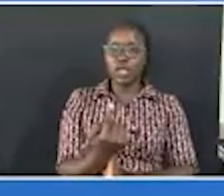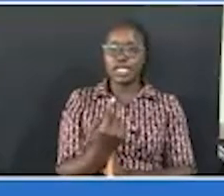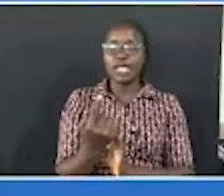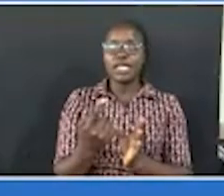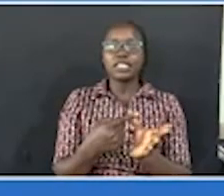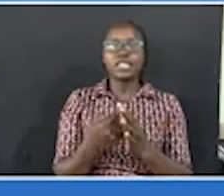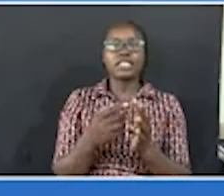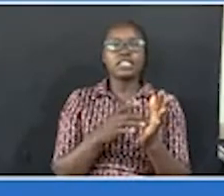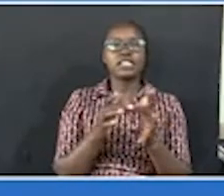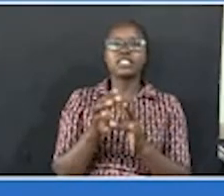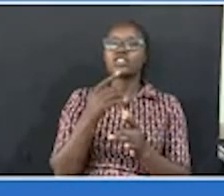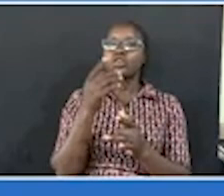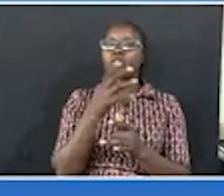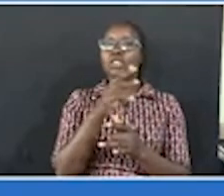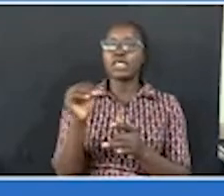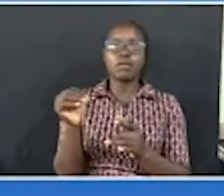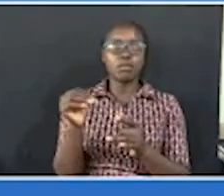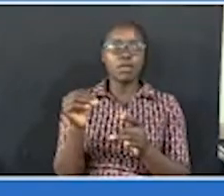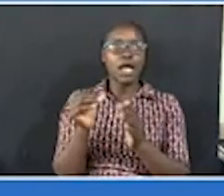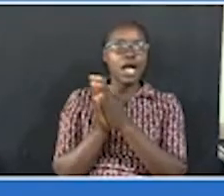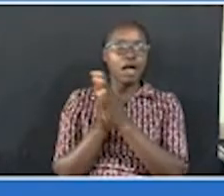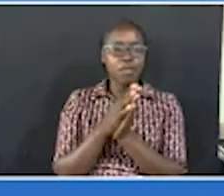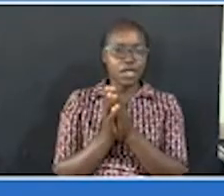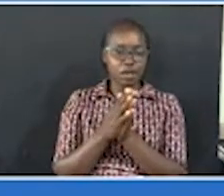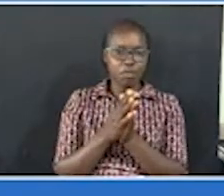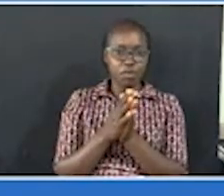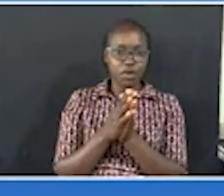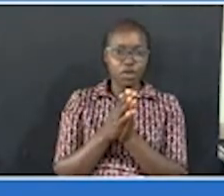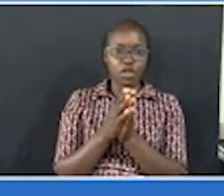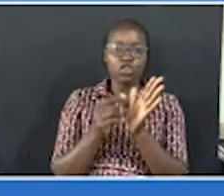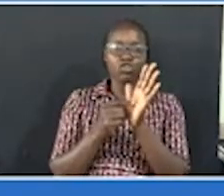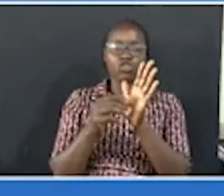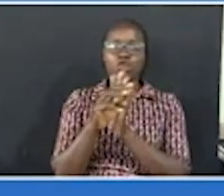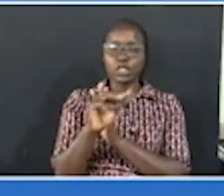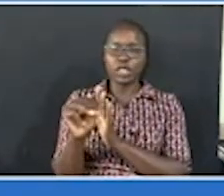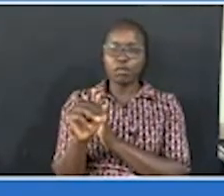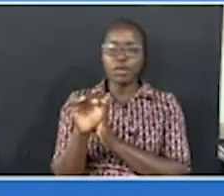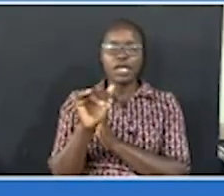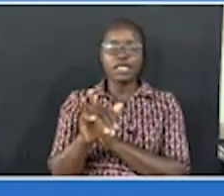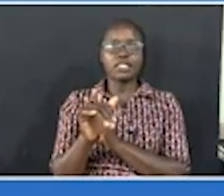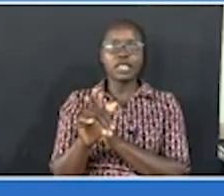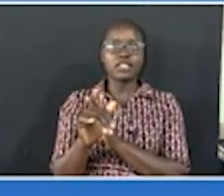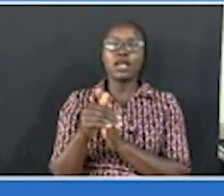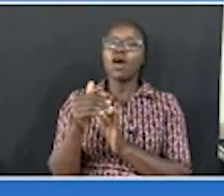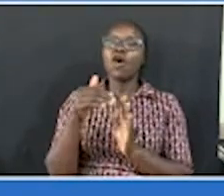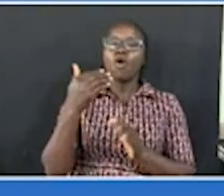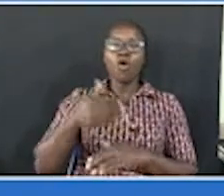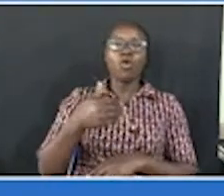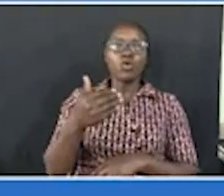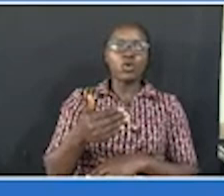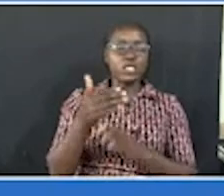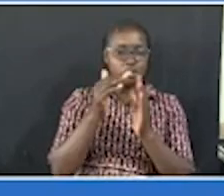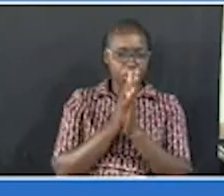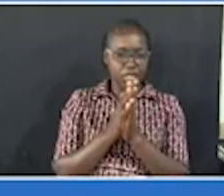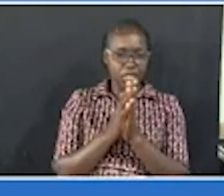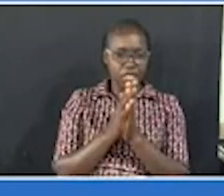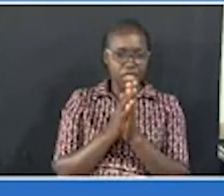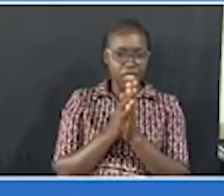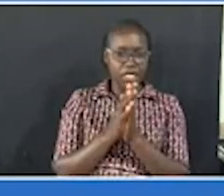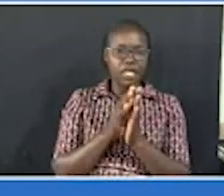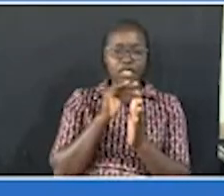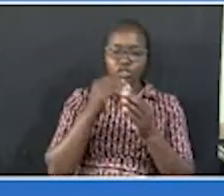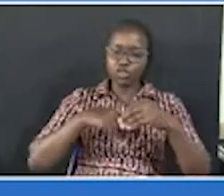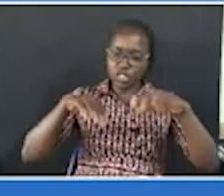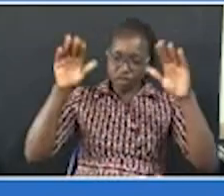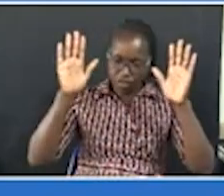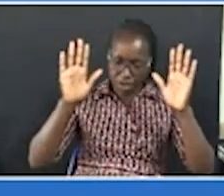then Jesus told the disciples a parable to show them that they should always pray and not